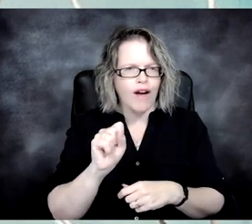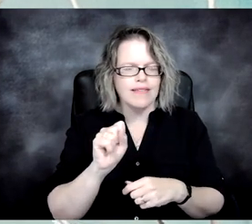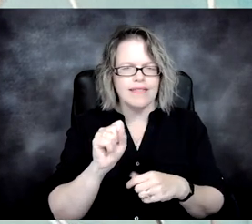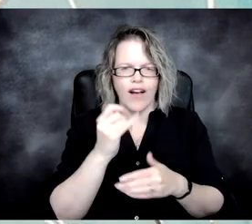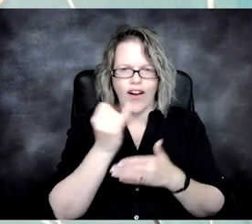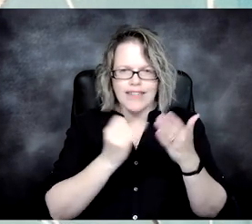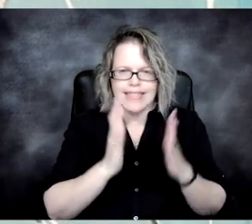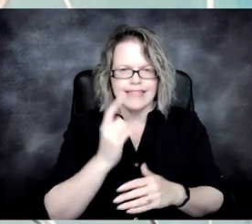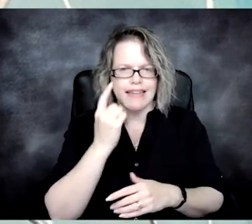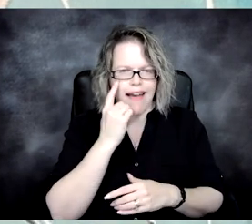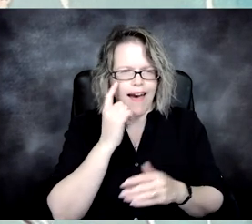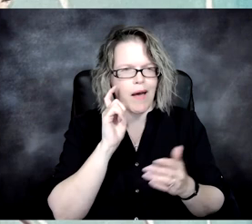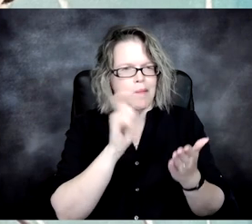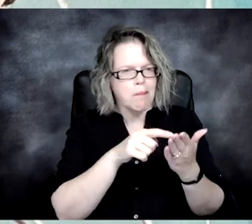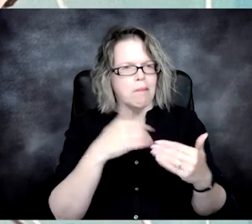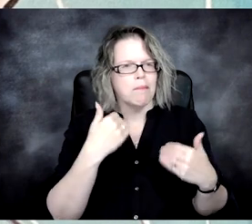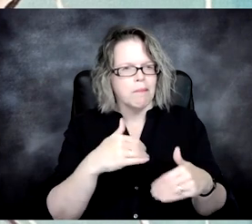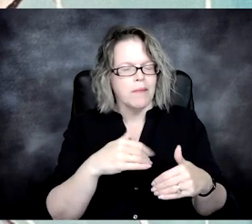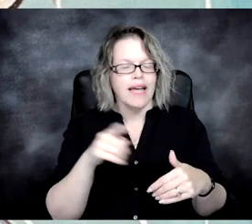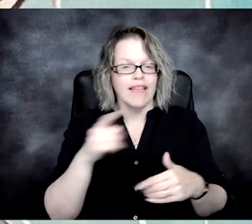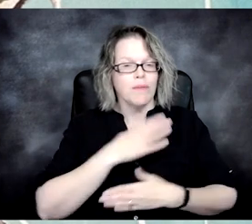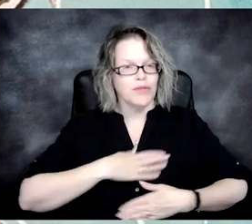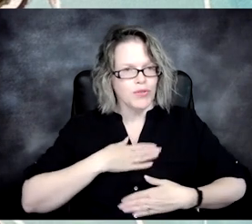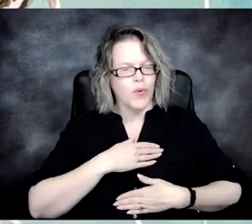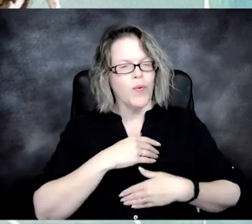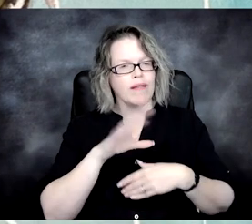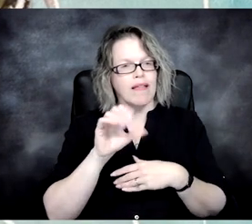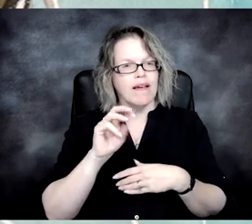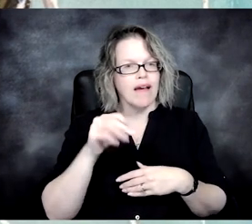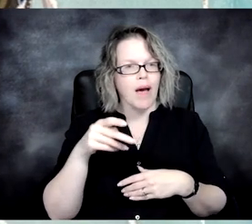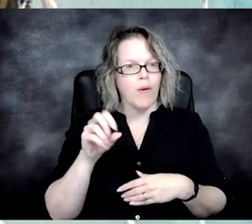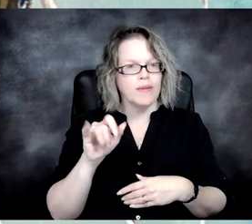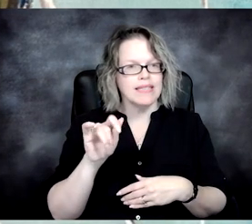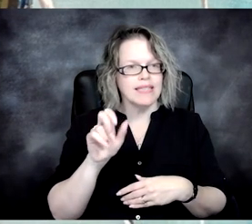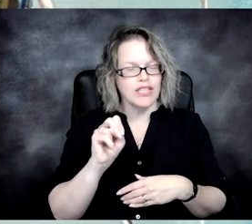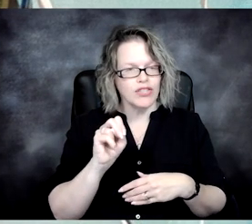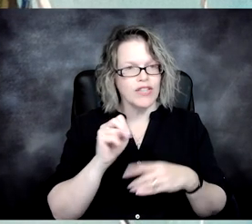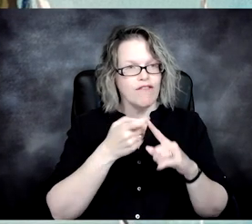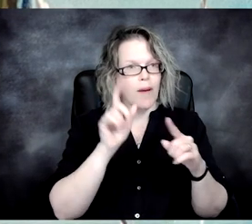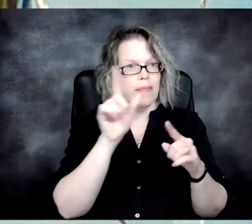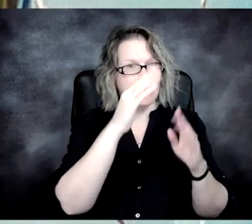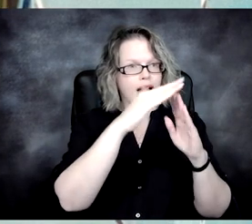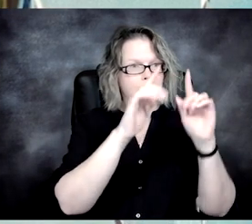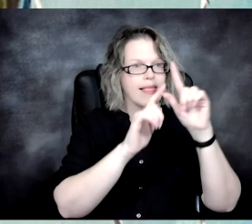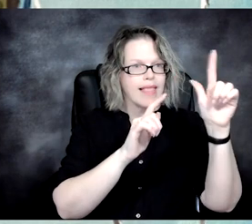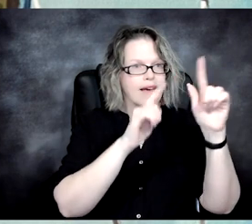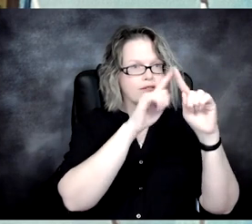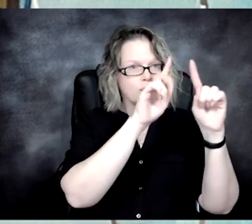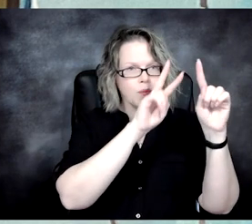Art Education Association board enjoyed her artistic composition that draws your eyes from the top left to the bottom